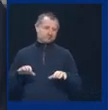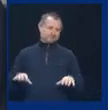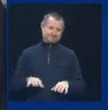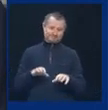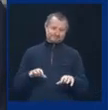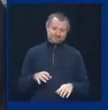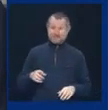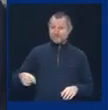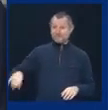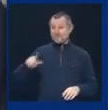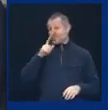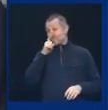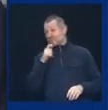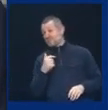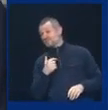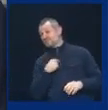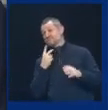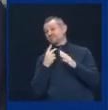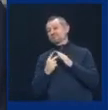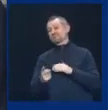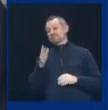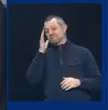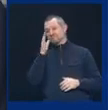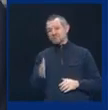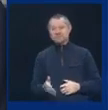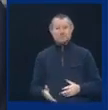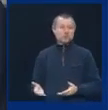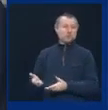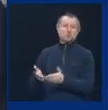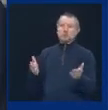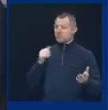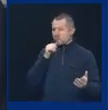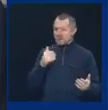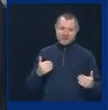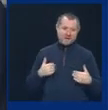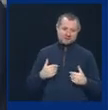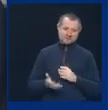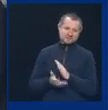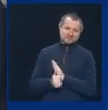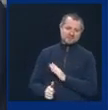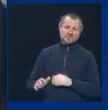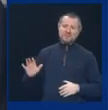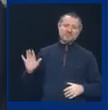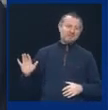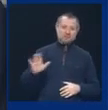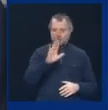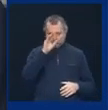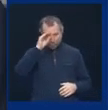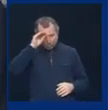knowledge. These are all opinions. I talk to